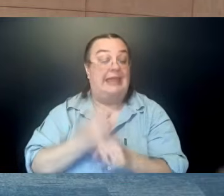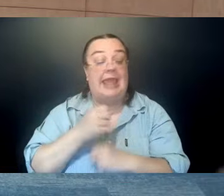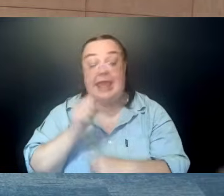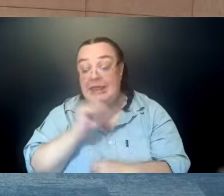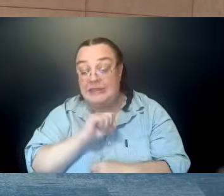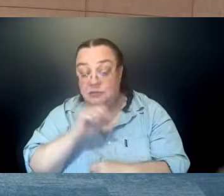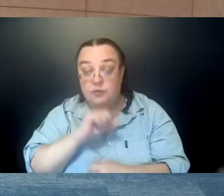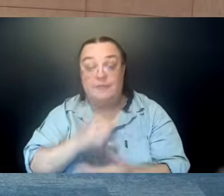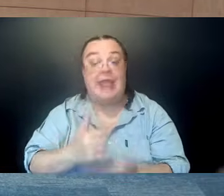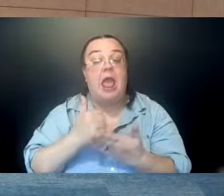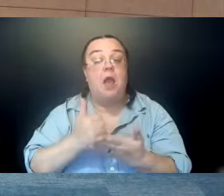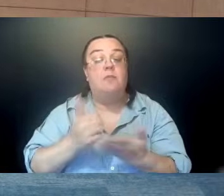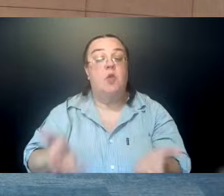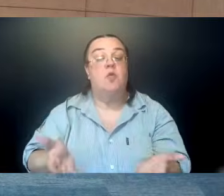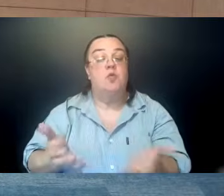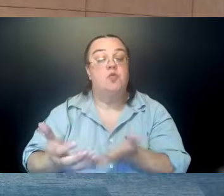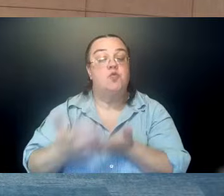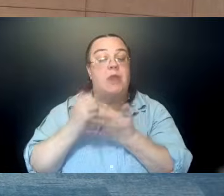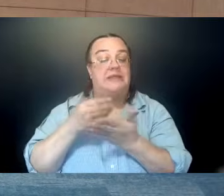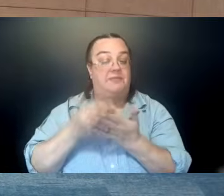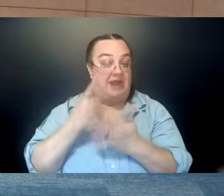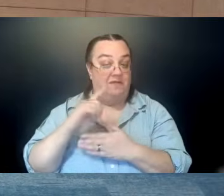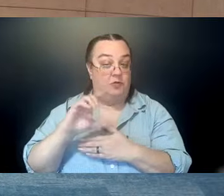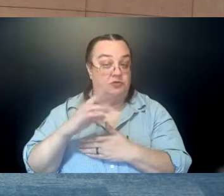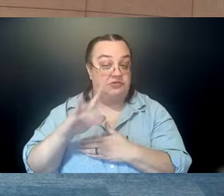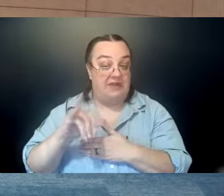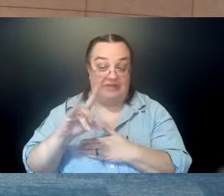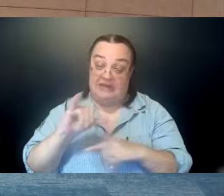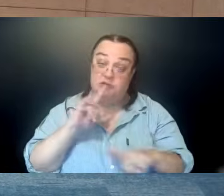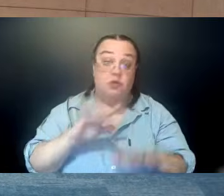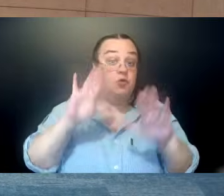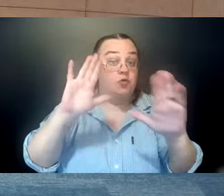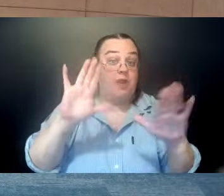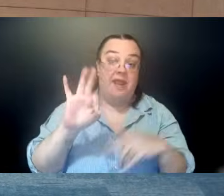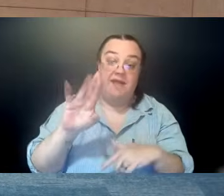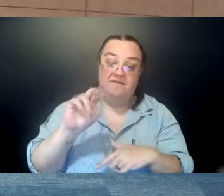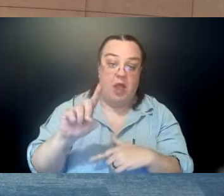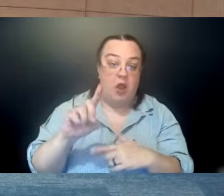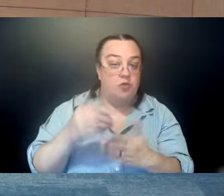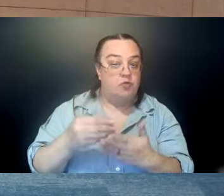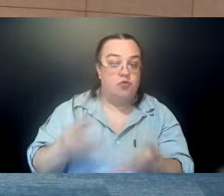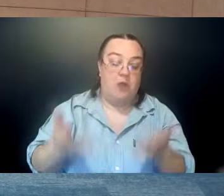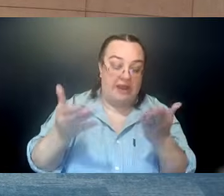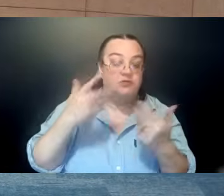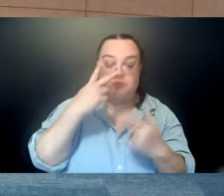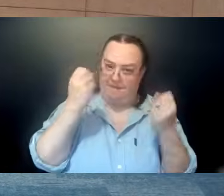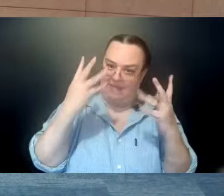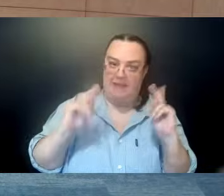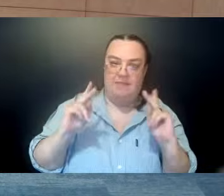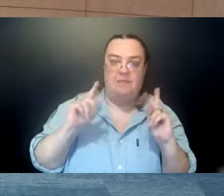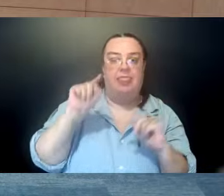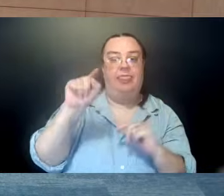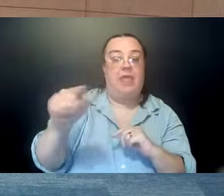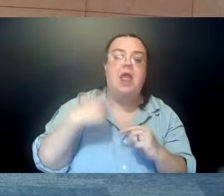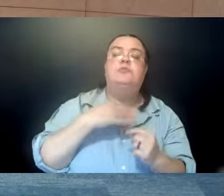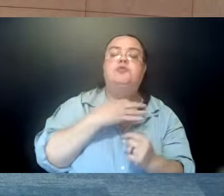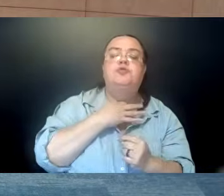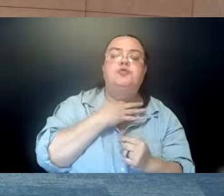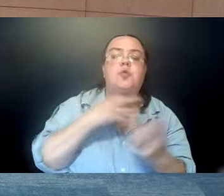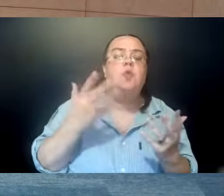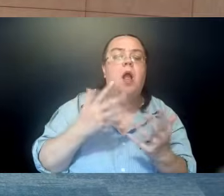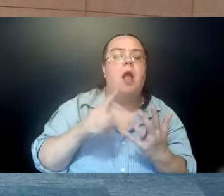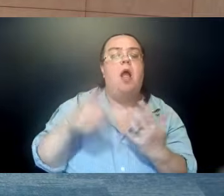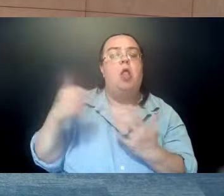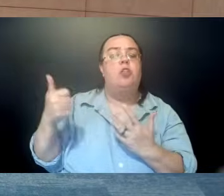raise money for Cheverly Day, which I think is a great fundraiser. We saw lots of Cheverly folks there. Yep. I was curious what other